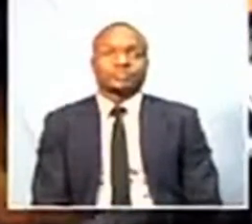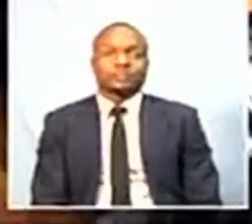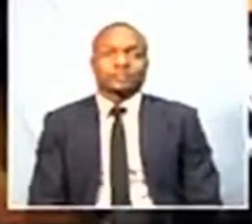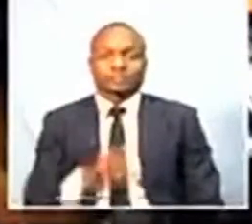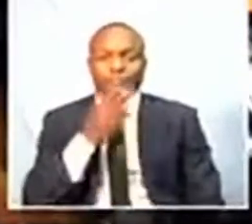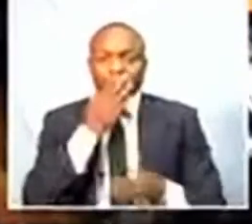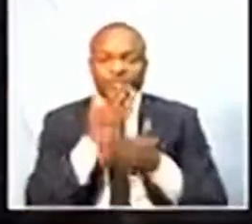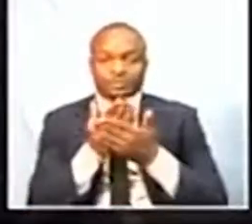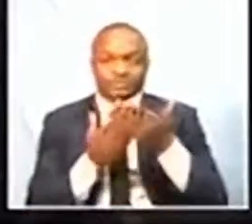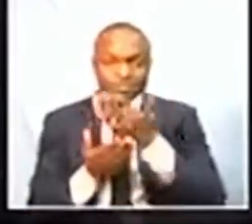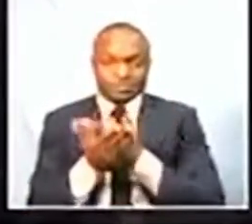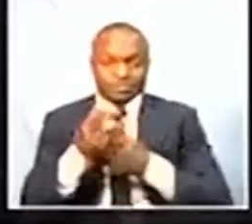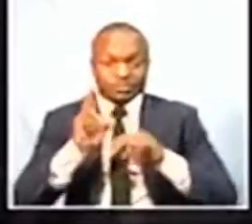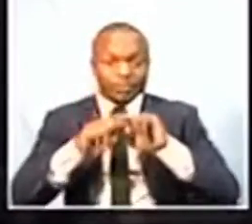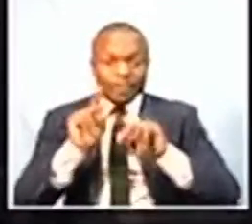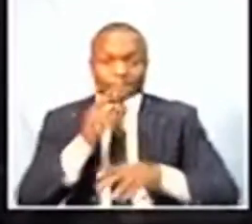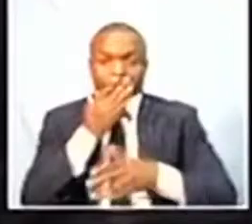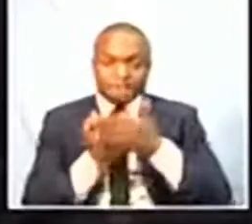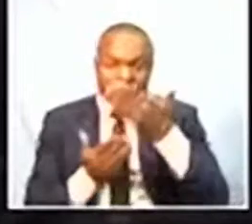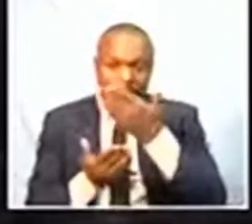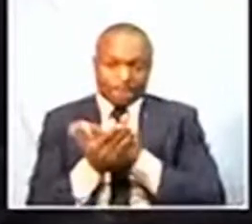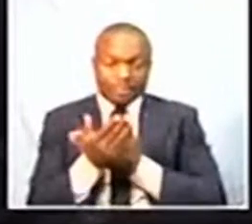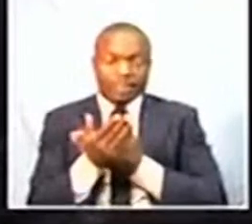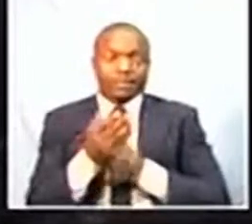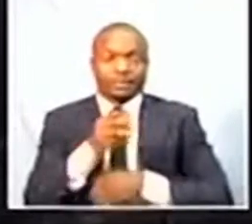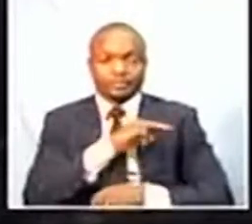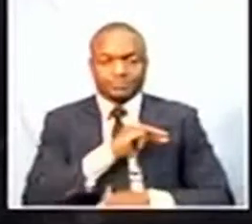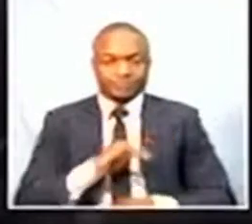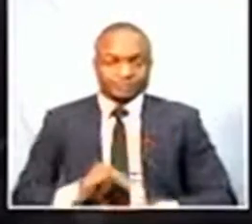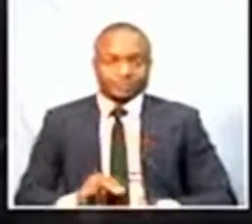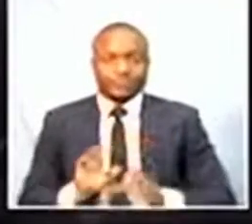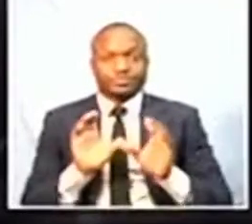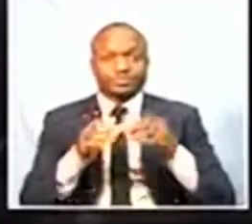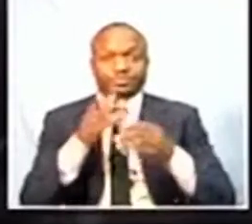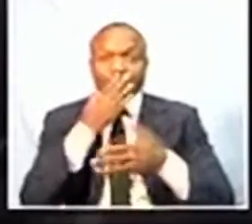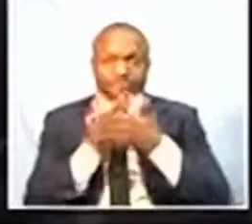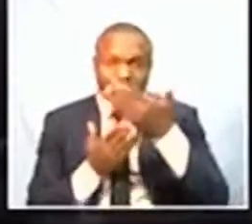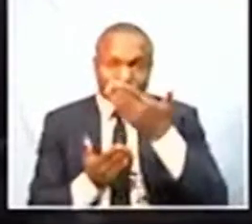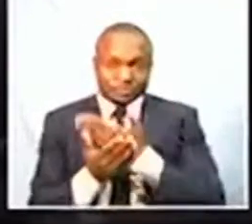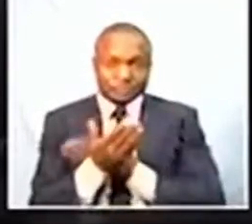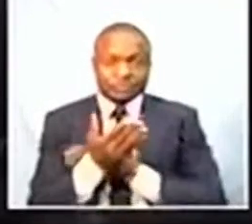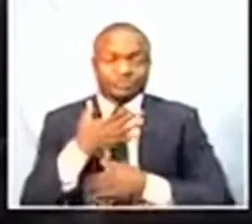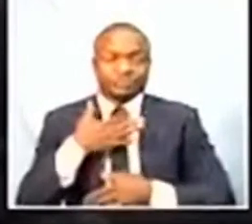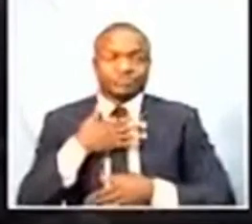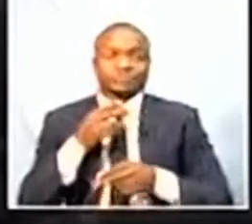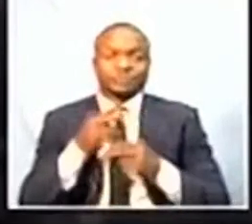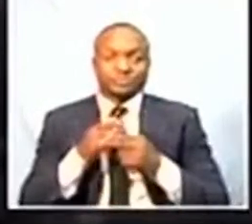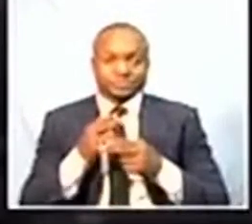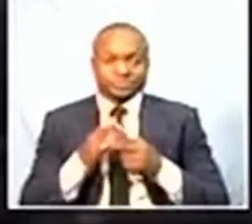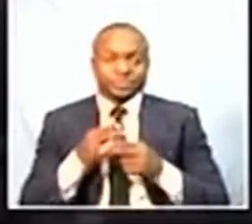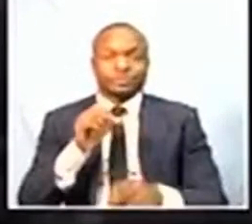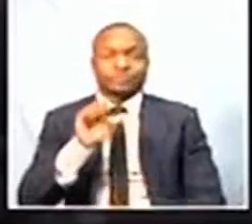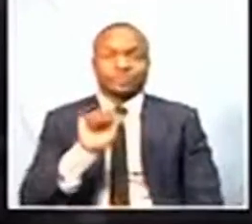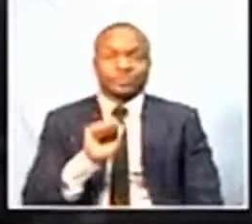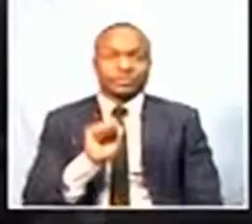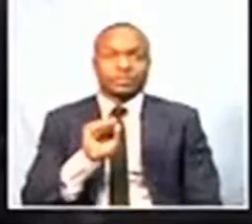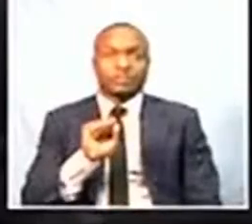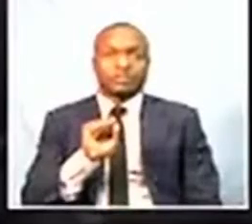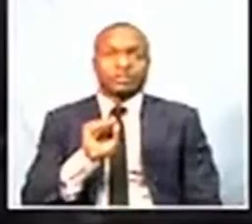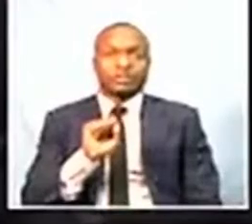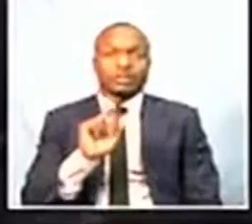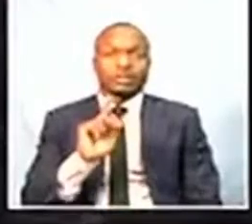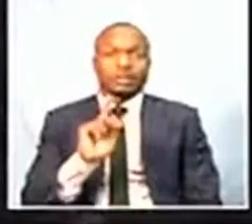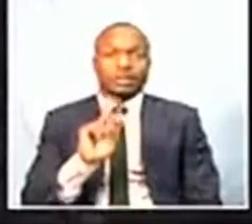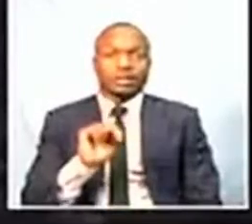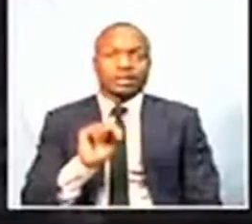Good morning, Chair. Good morning, members of the committee. Good morning, CS and the team. My name is Mulombenj Kasanka from the Local Government Service Commission.